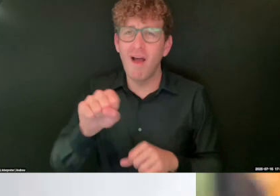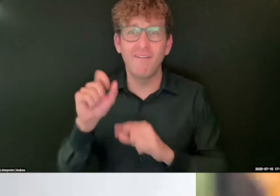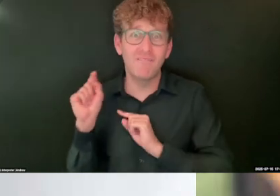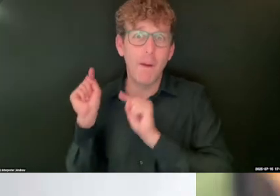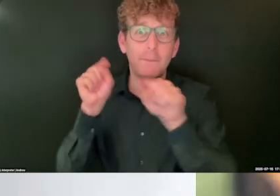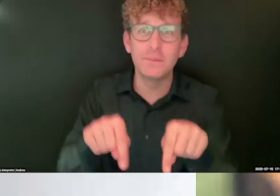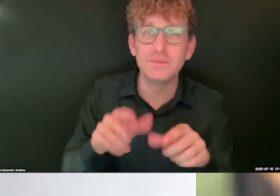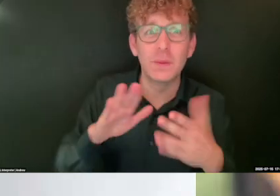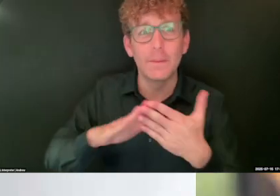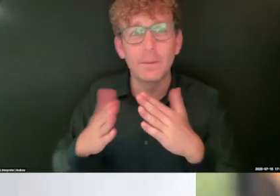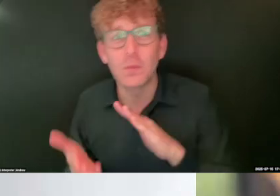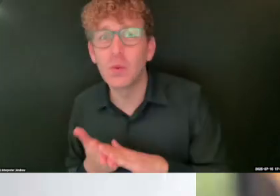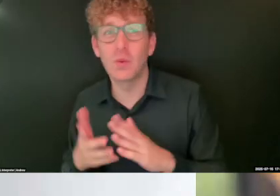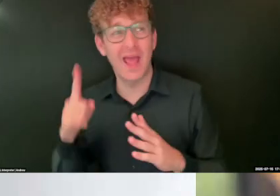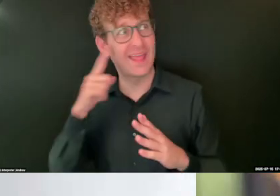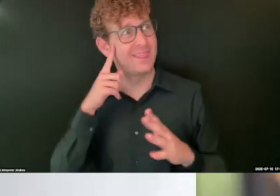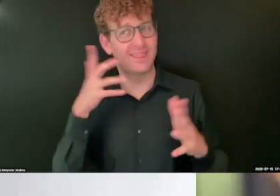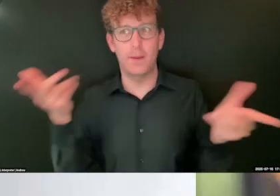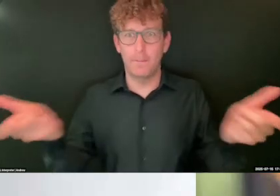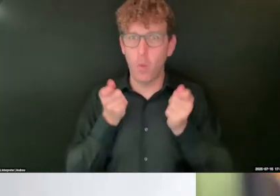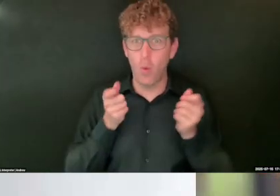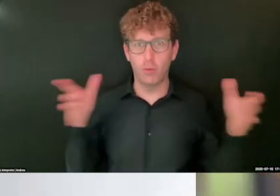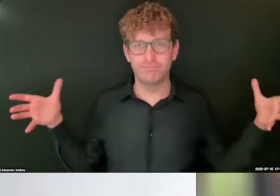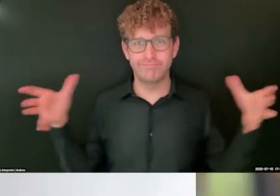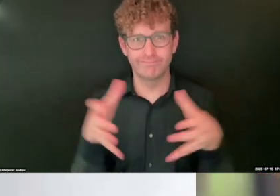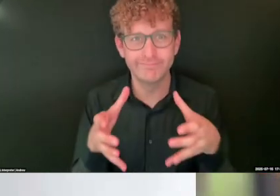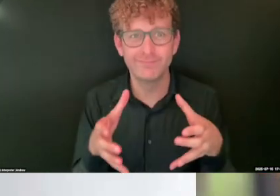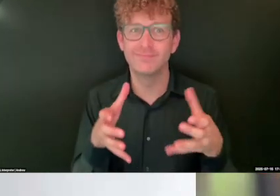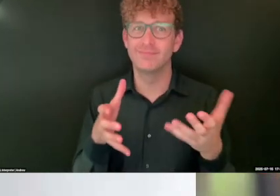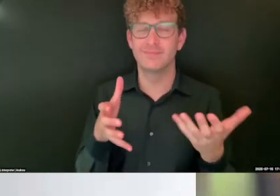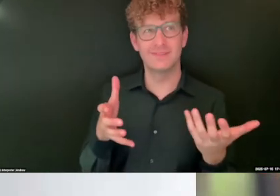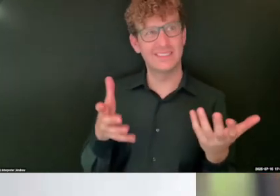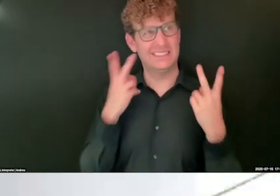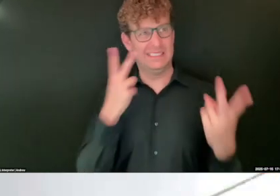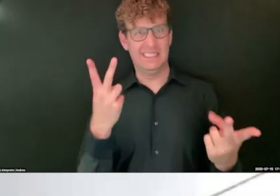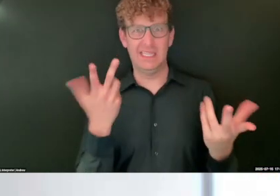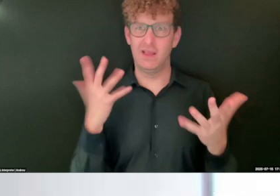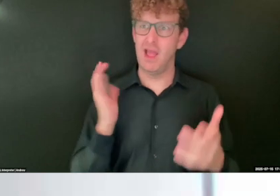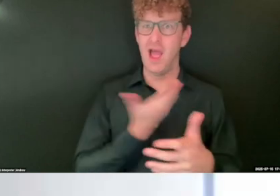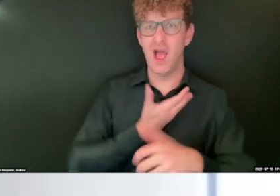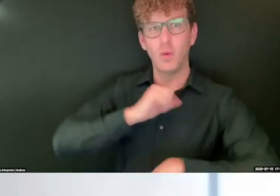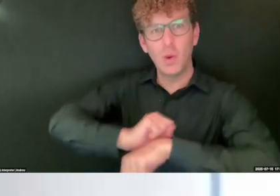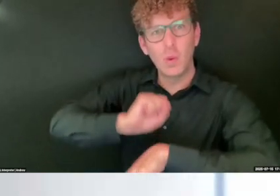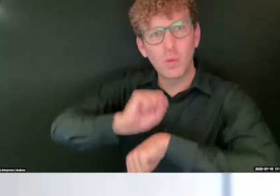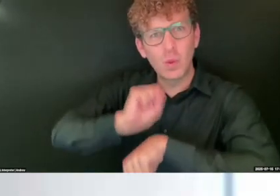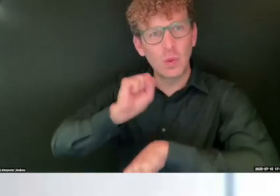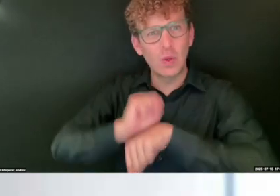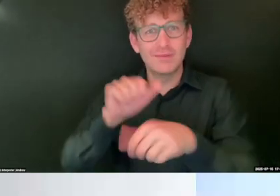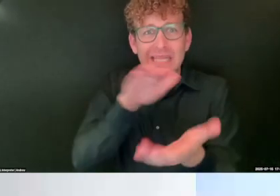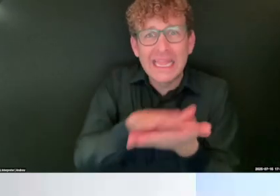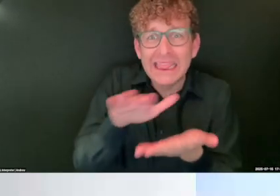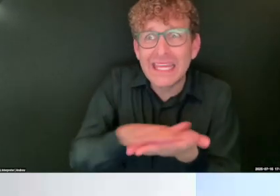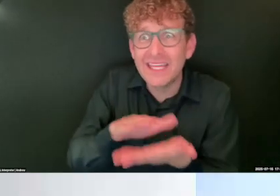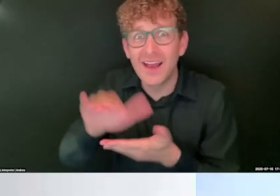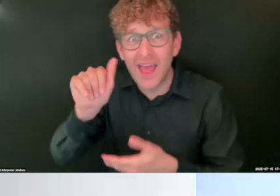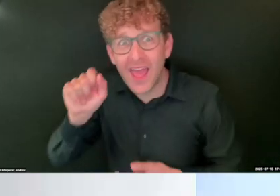together and just really highlights the work that we're doing to clean the air for our students in Stockton Unified. This